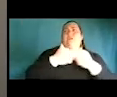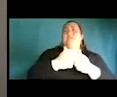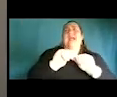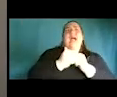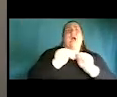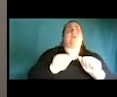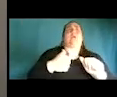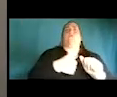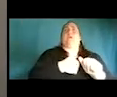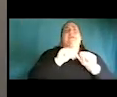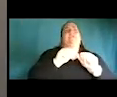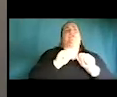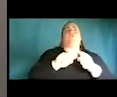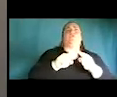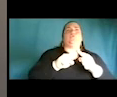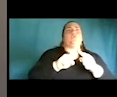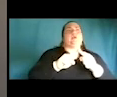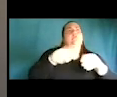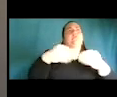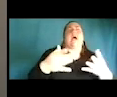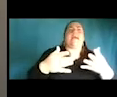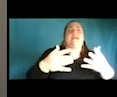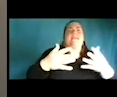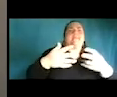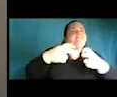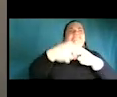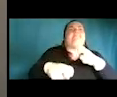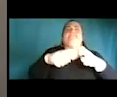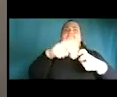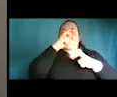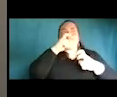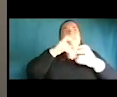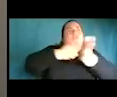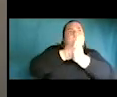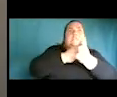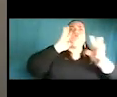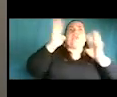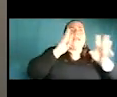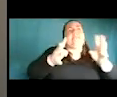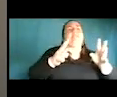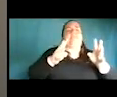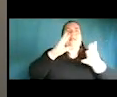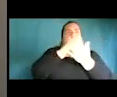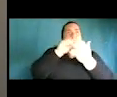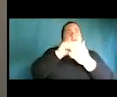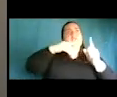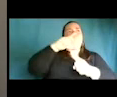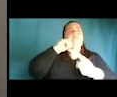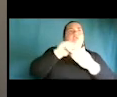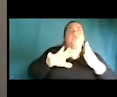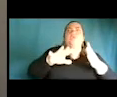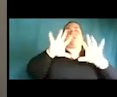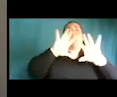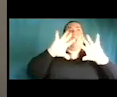and inspiring and creative learning environment for students who had been scattered all over the globe.